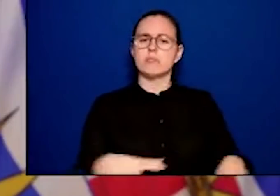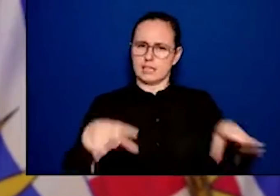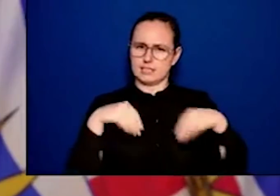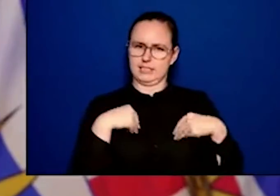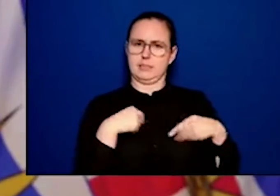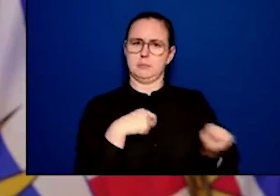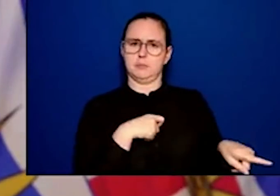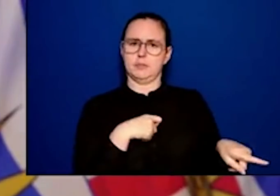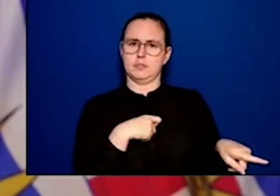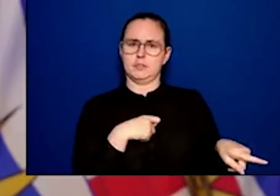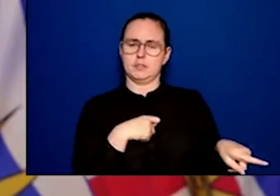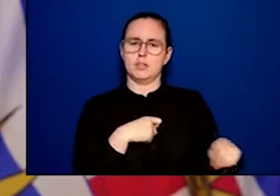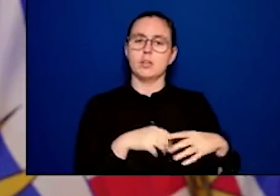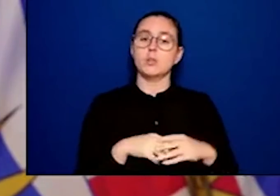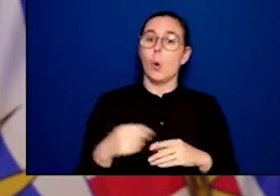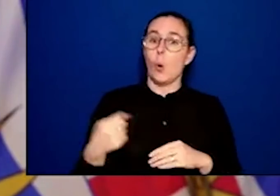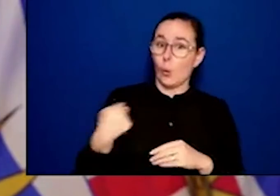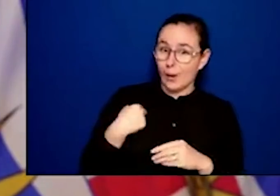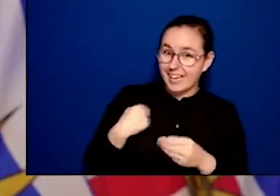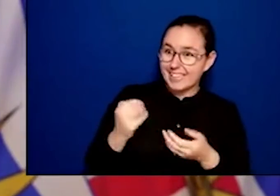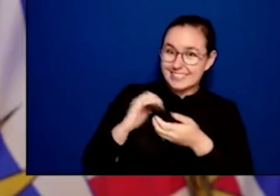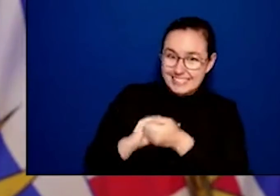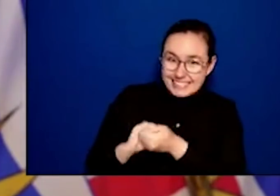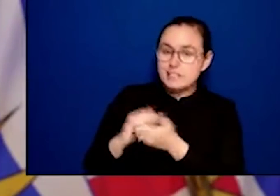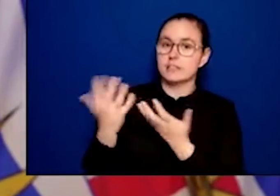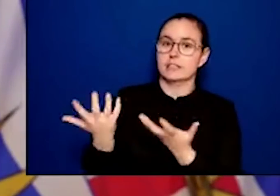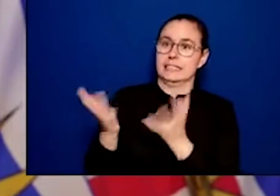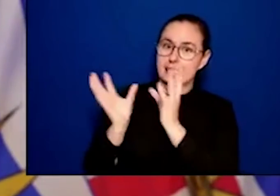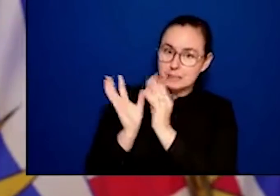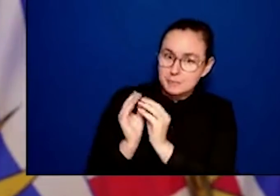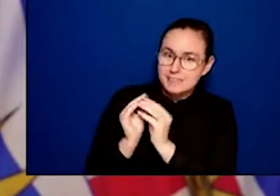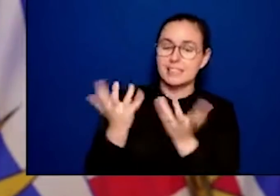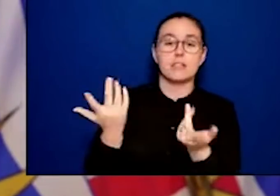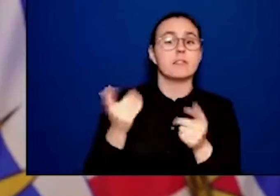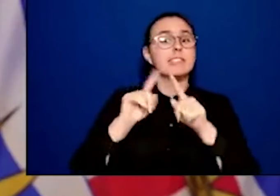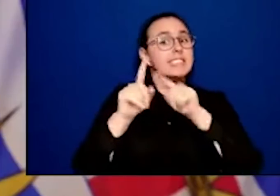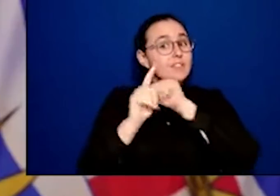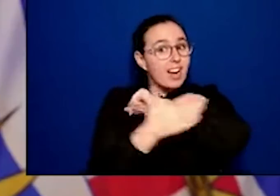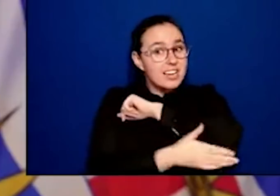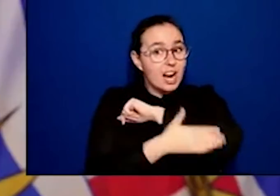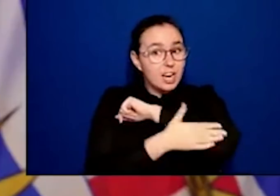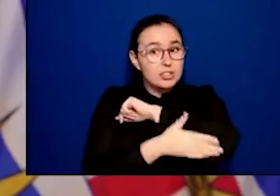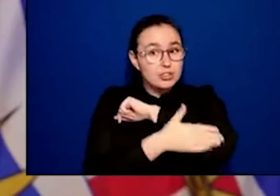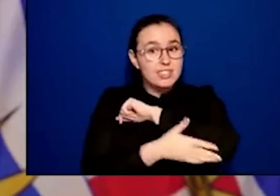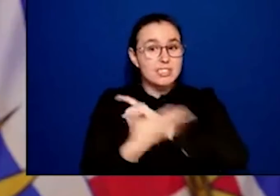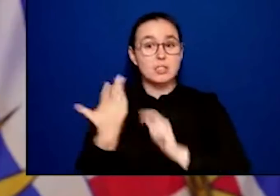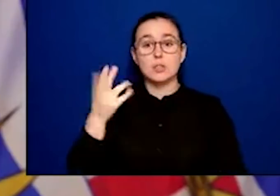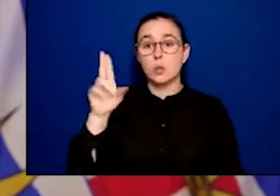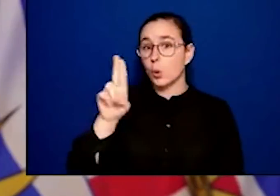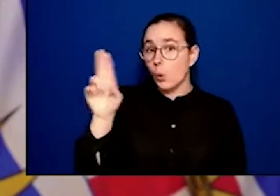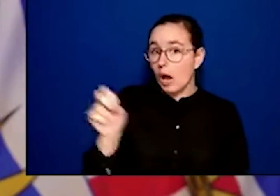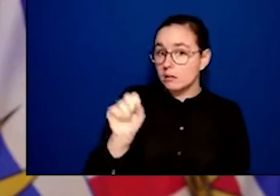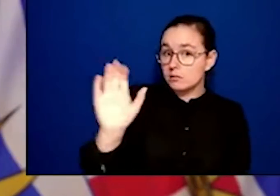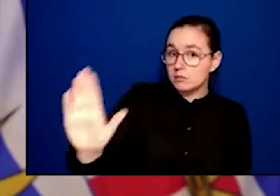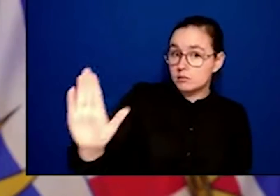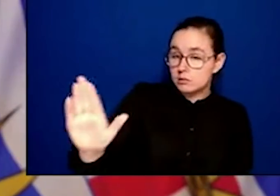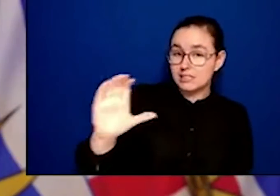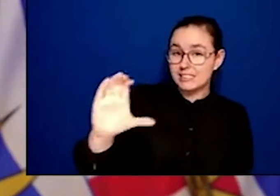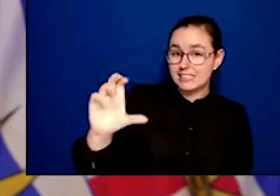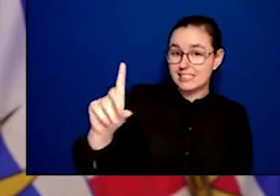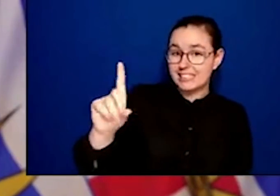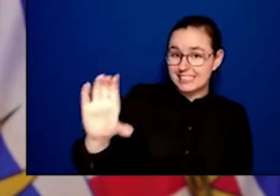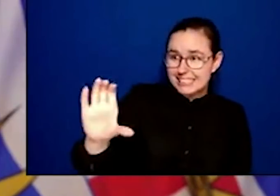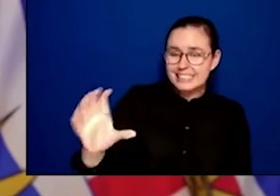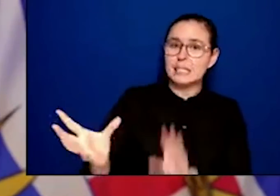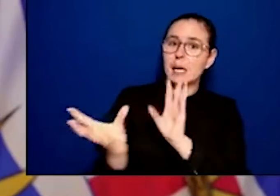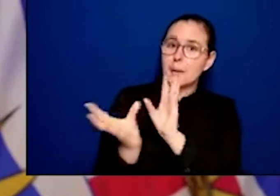countries, particularly the US CDC, and I know there's a lot of concern about travel to the US. Right now, there are no